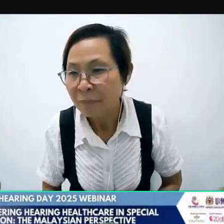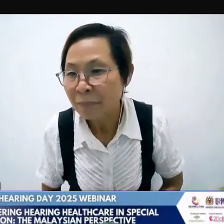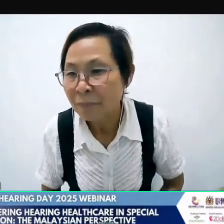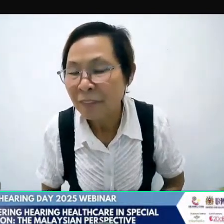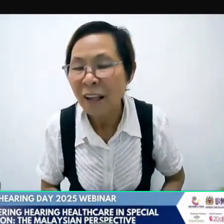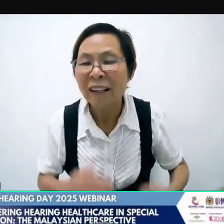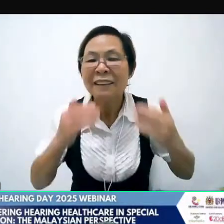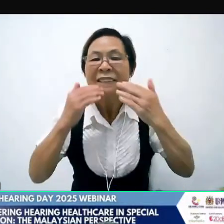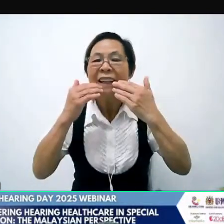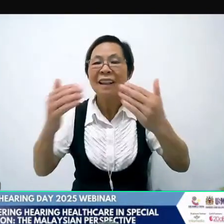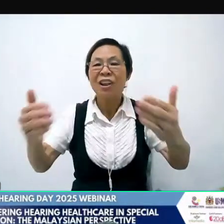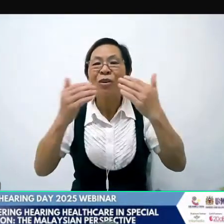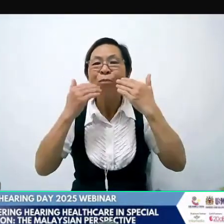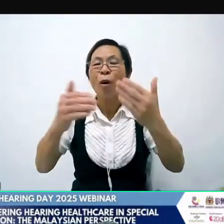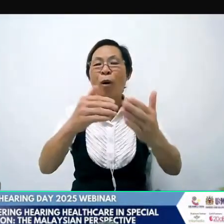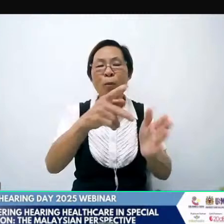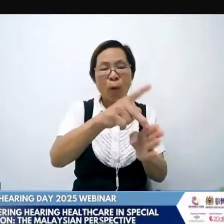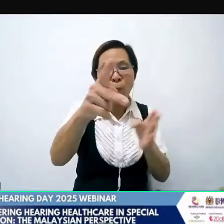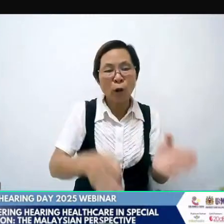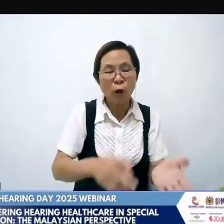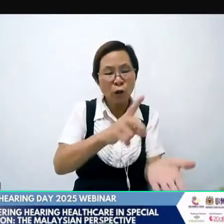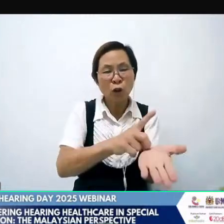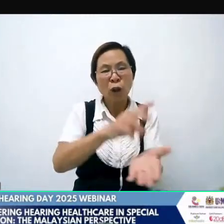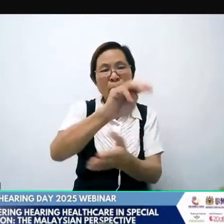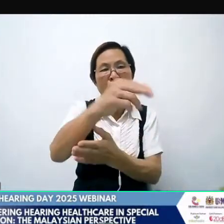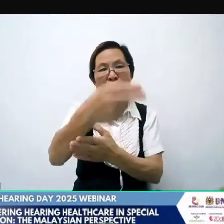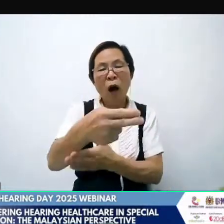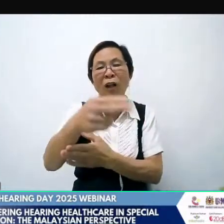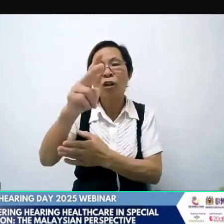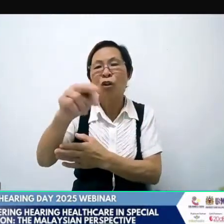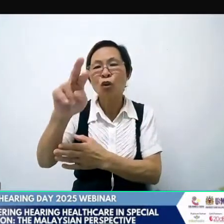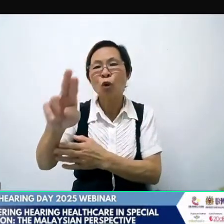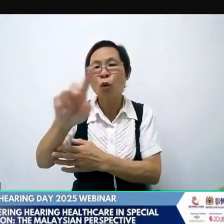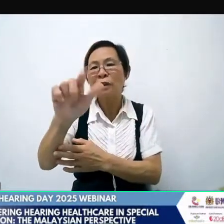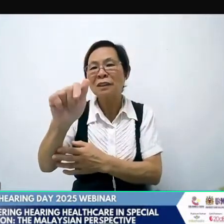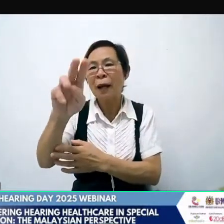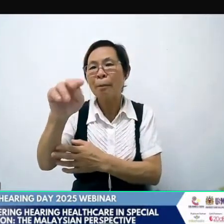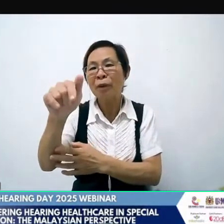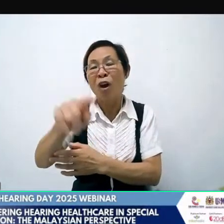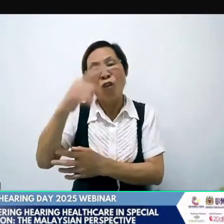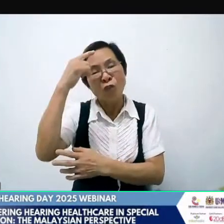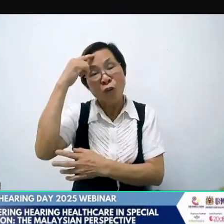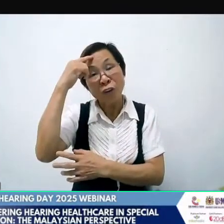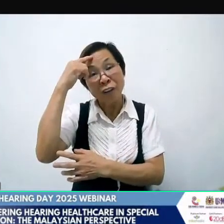Thank you, Professor Dr. Muhammad Nur Zakaria, for the inspiring speech.